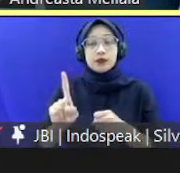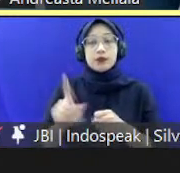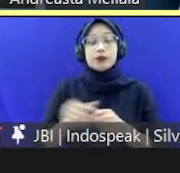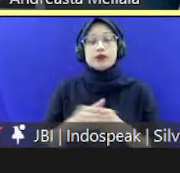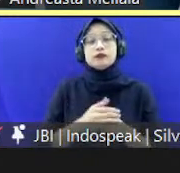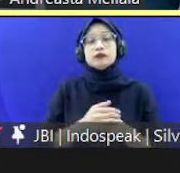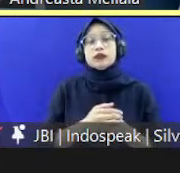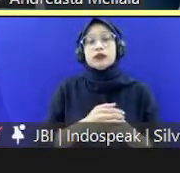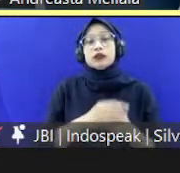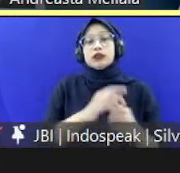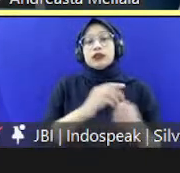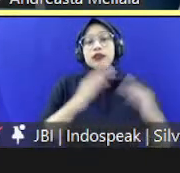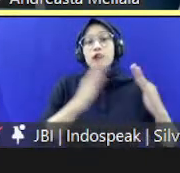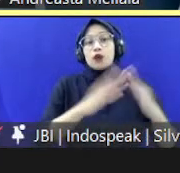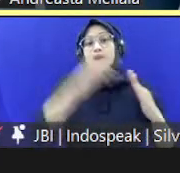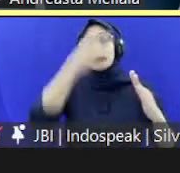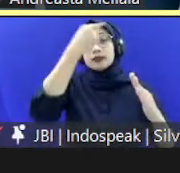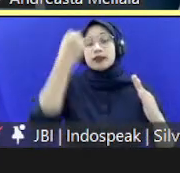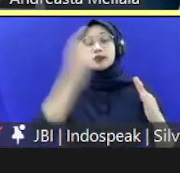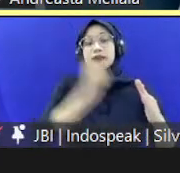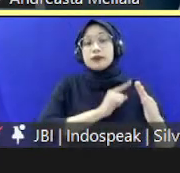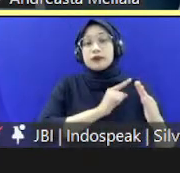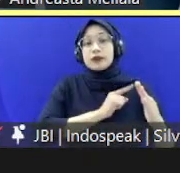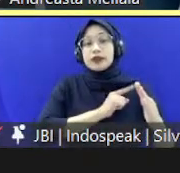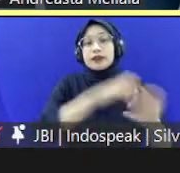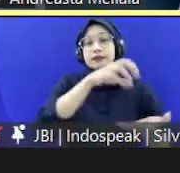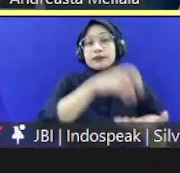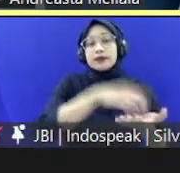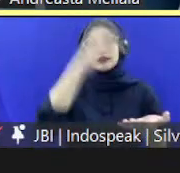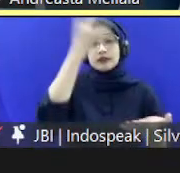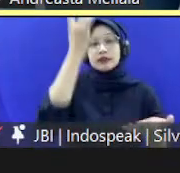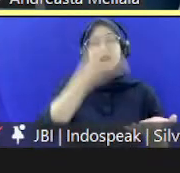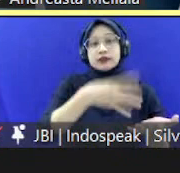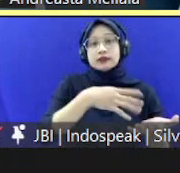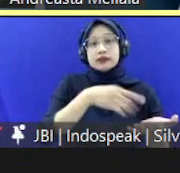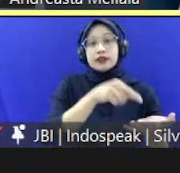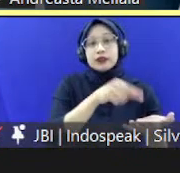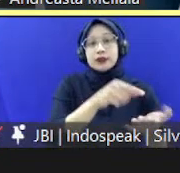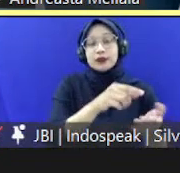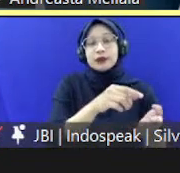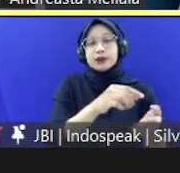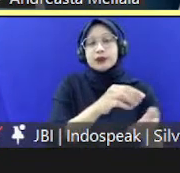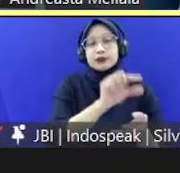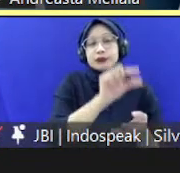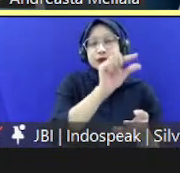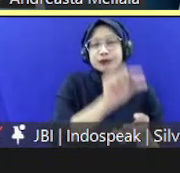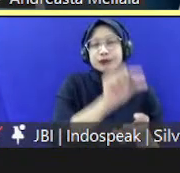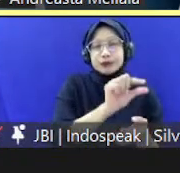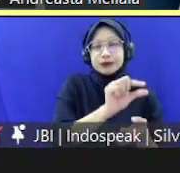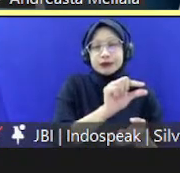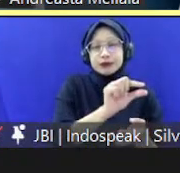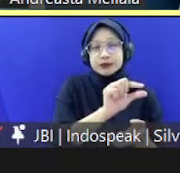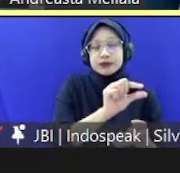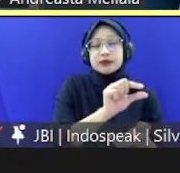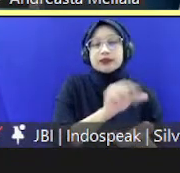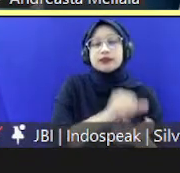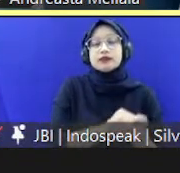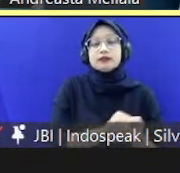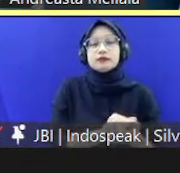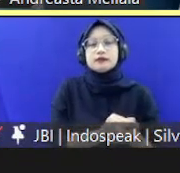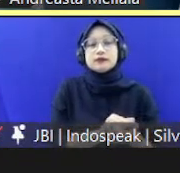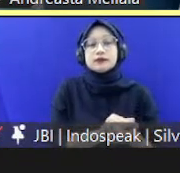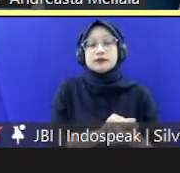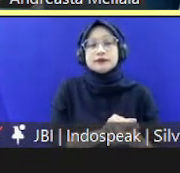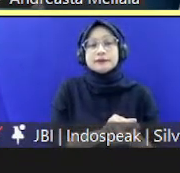private hospital in the rural area is only in the tips, on the tips of the graphs. And this is